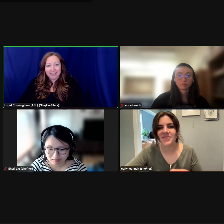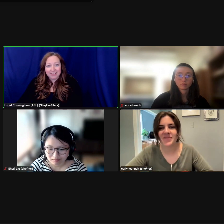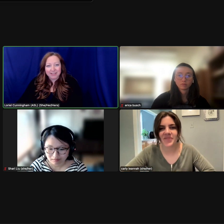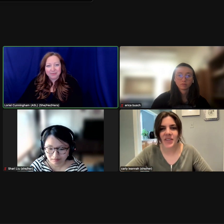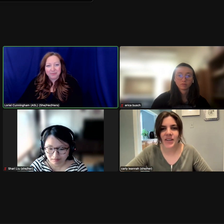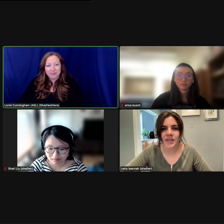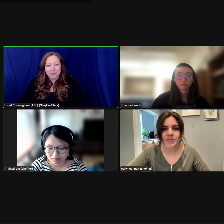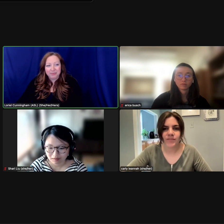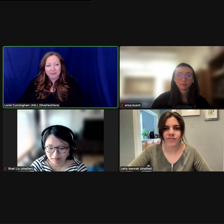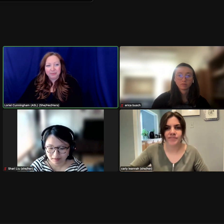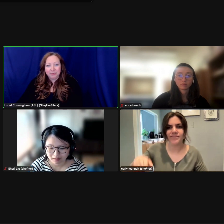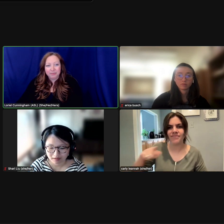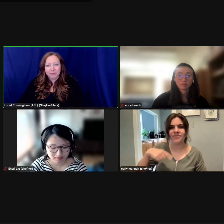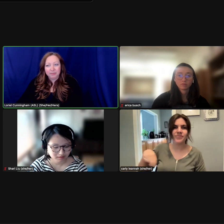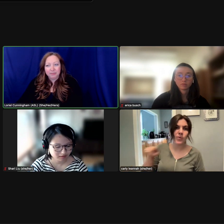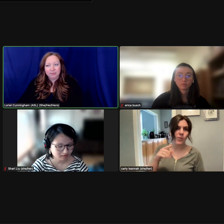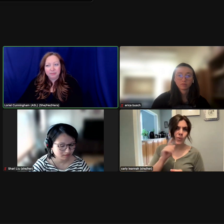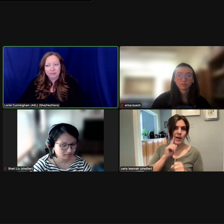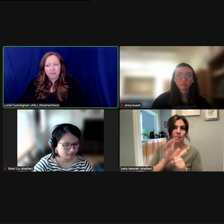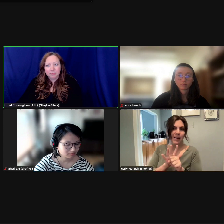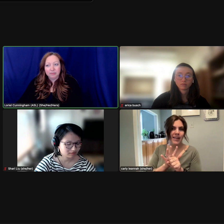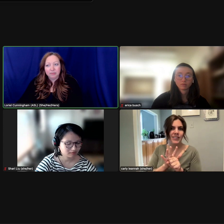and Gallaudet.